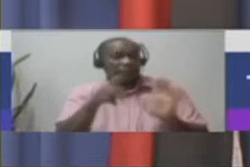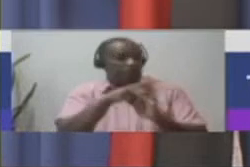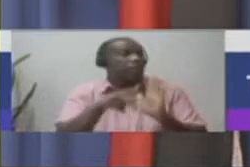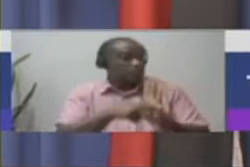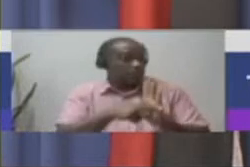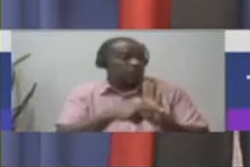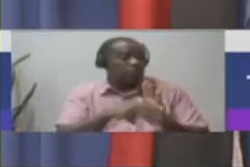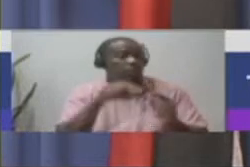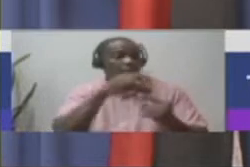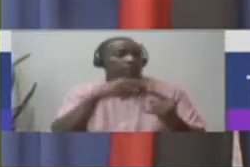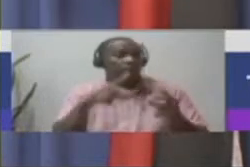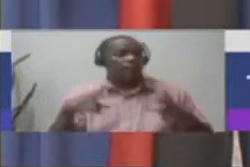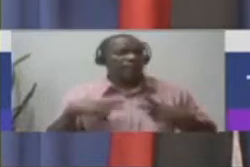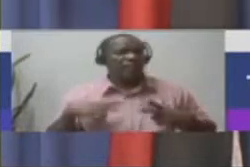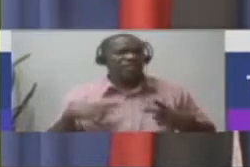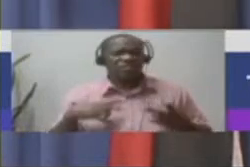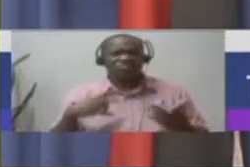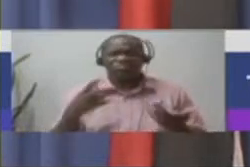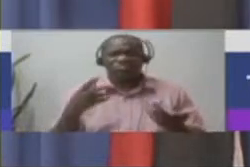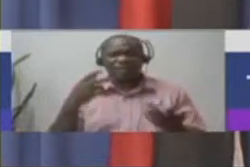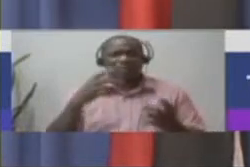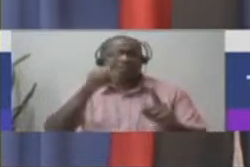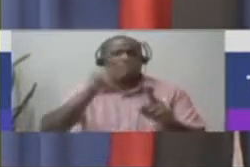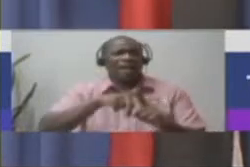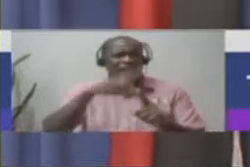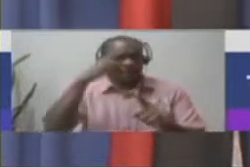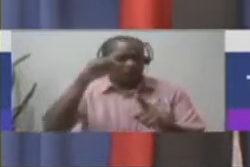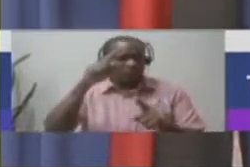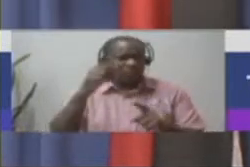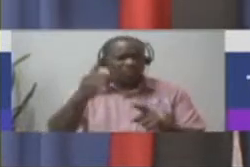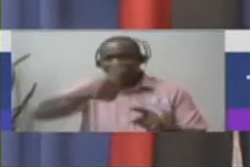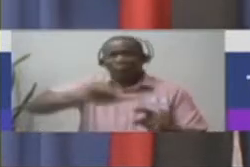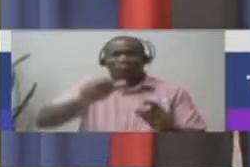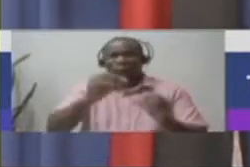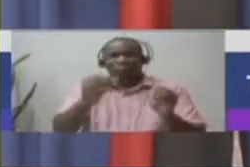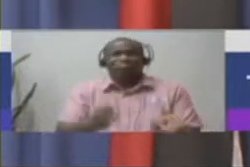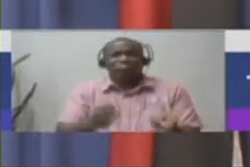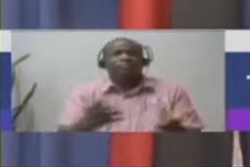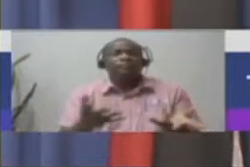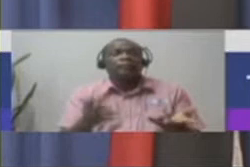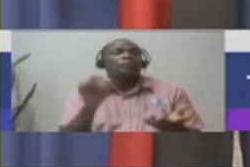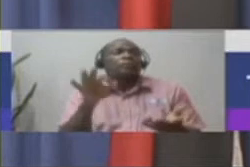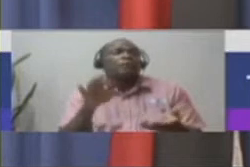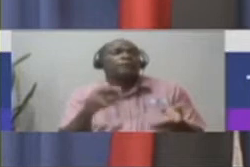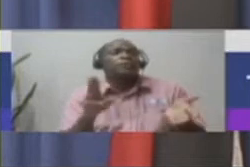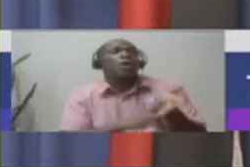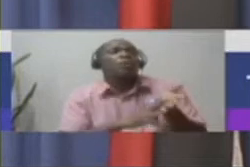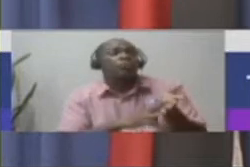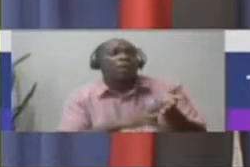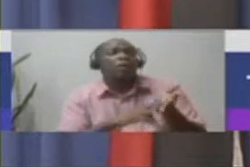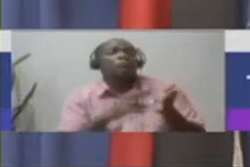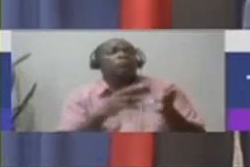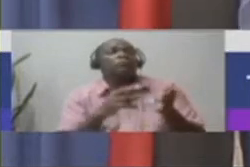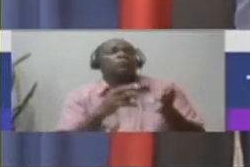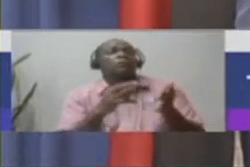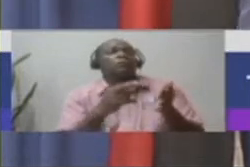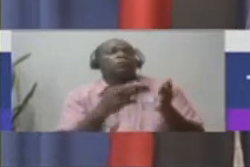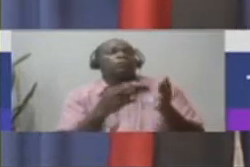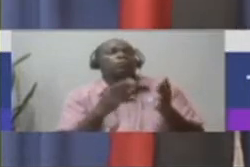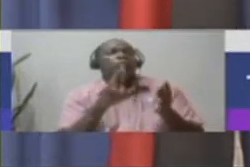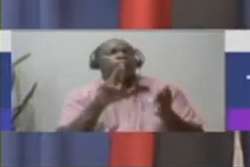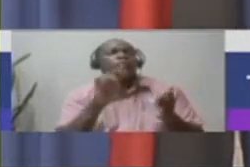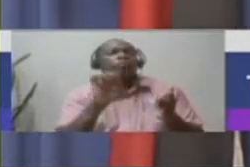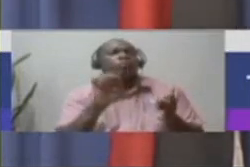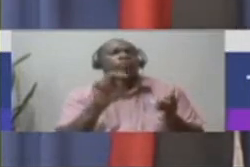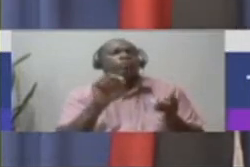Any leave that any officer earns. So if his contract is renewed before, then the leave that